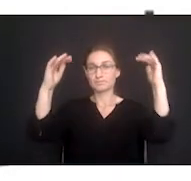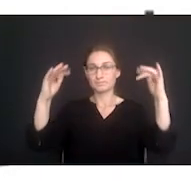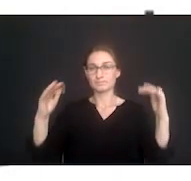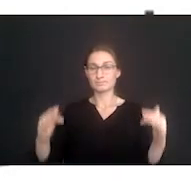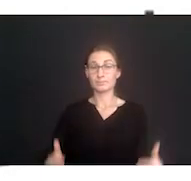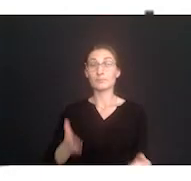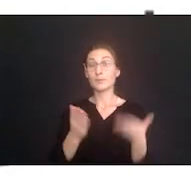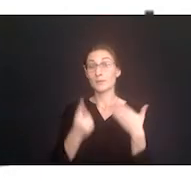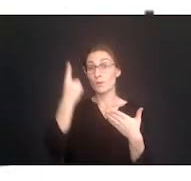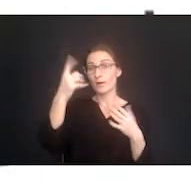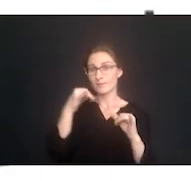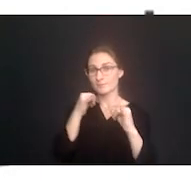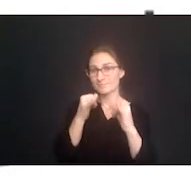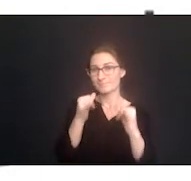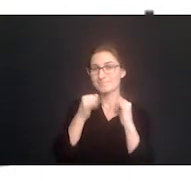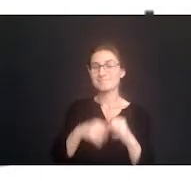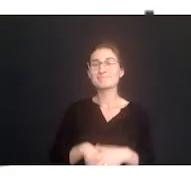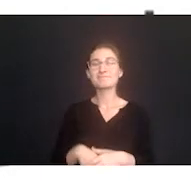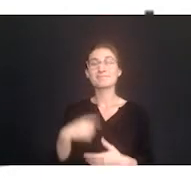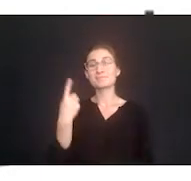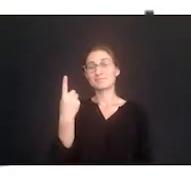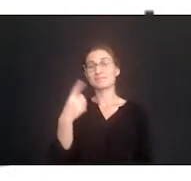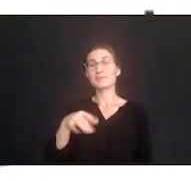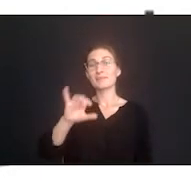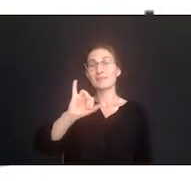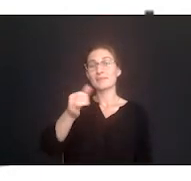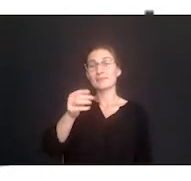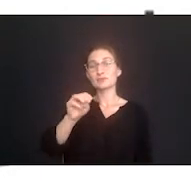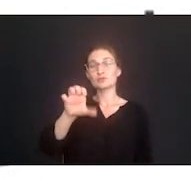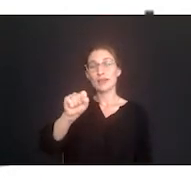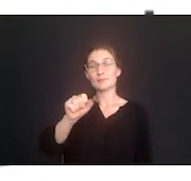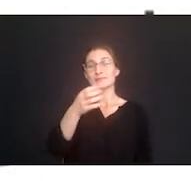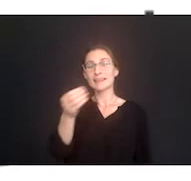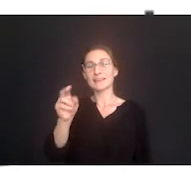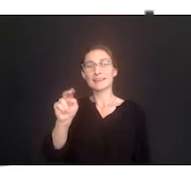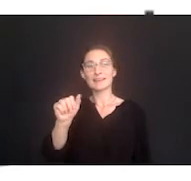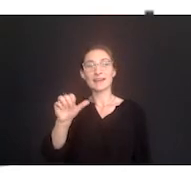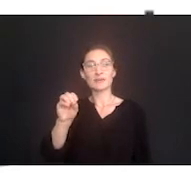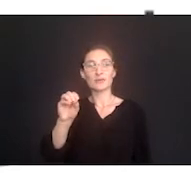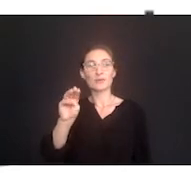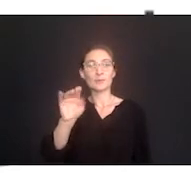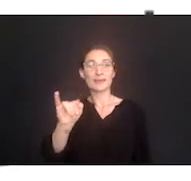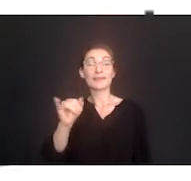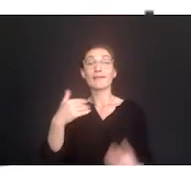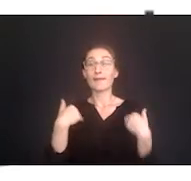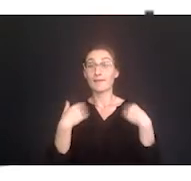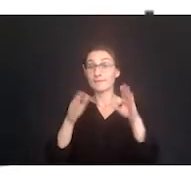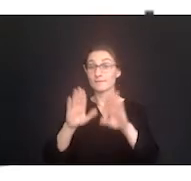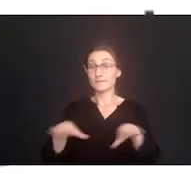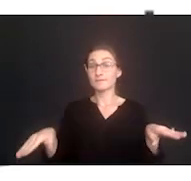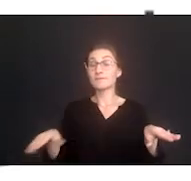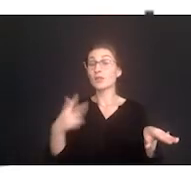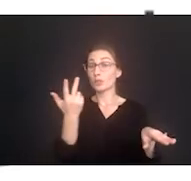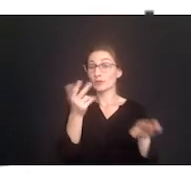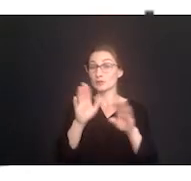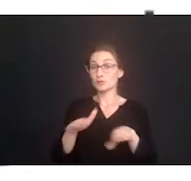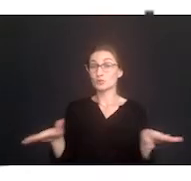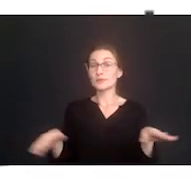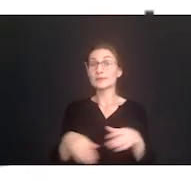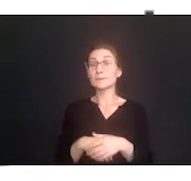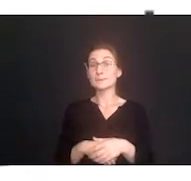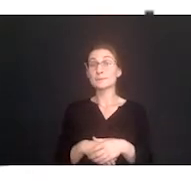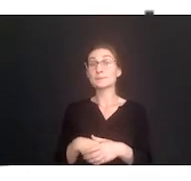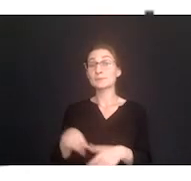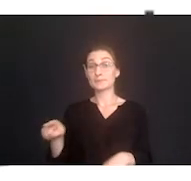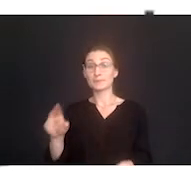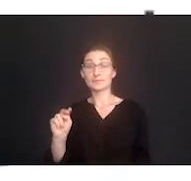with you. So the first one being James and Naomi. Now, James and Naomi are parents of 3 children, Adrian, Mark, and Natalie. And